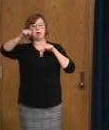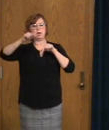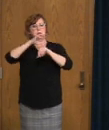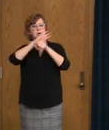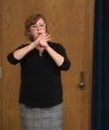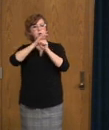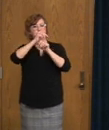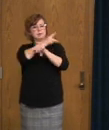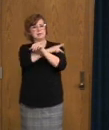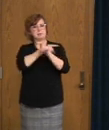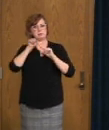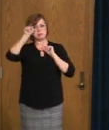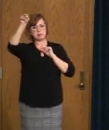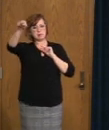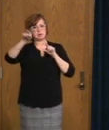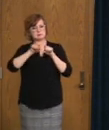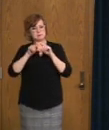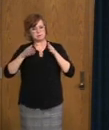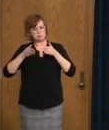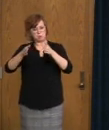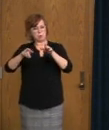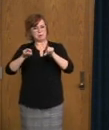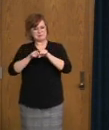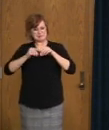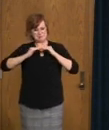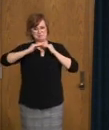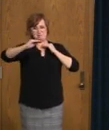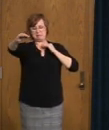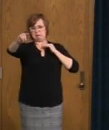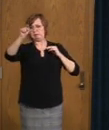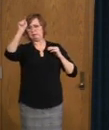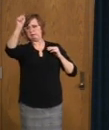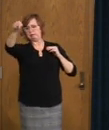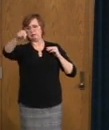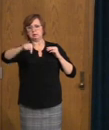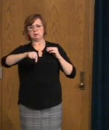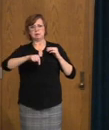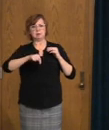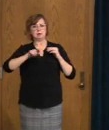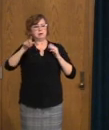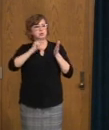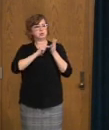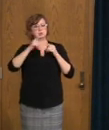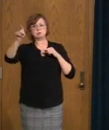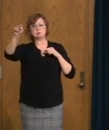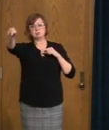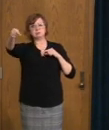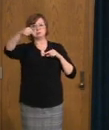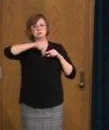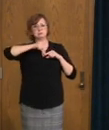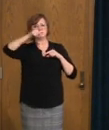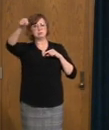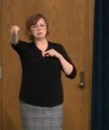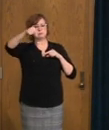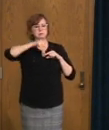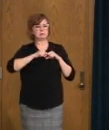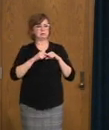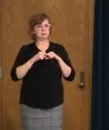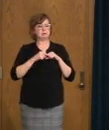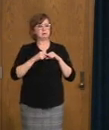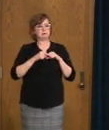What sort of have the pressures on the health system resulted in, I guess, less ability to cohort staff in